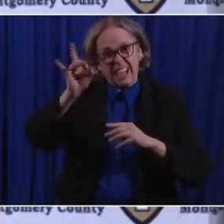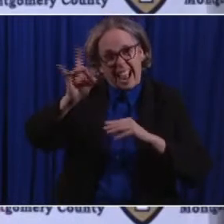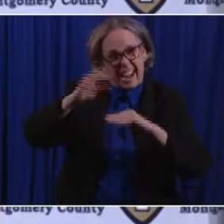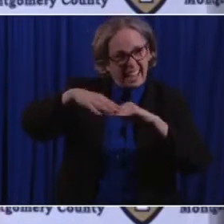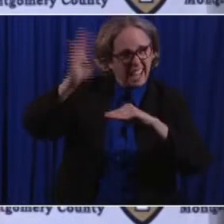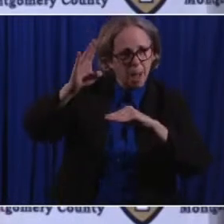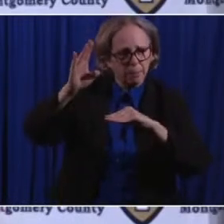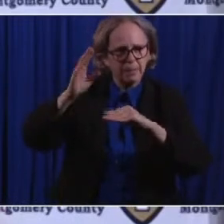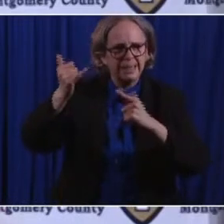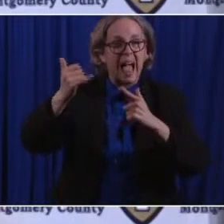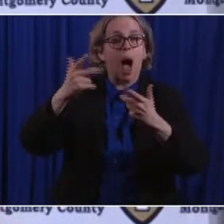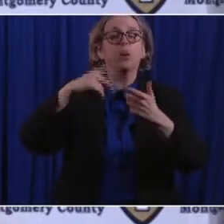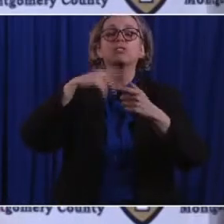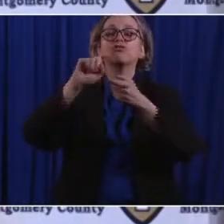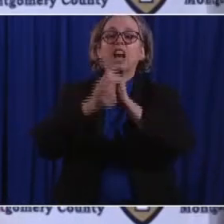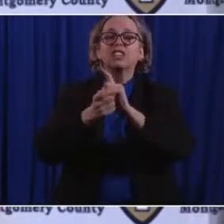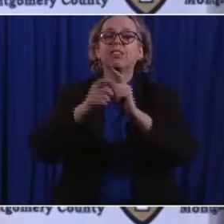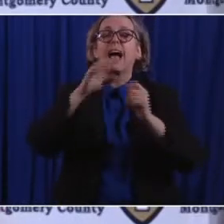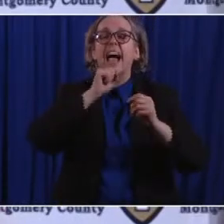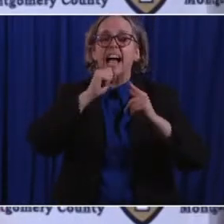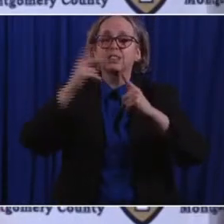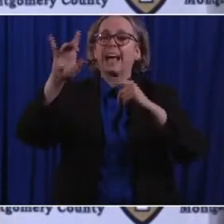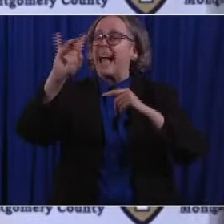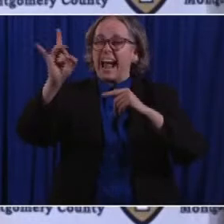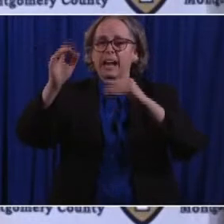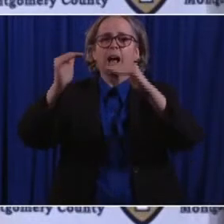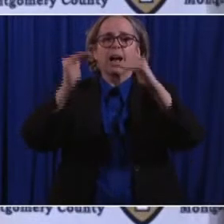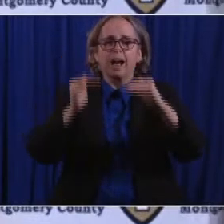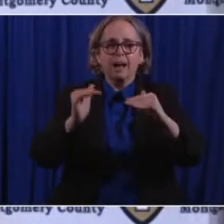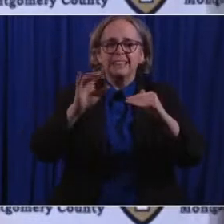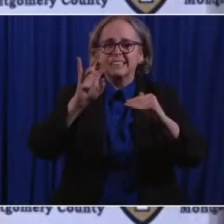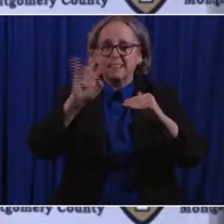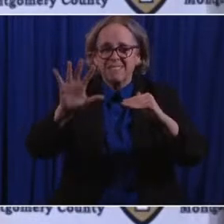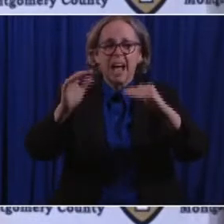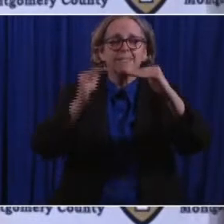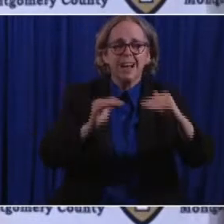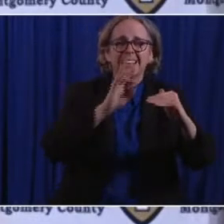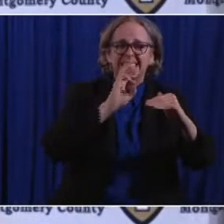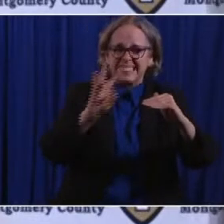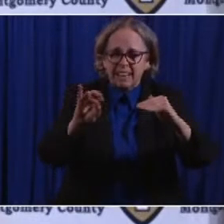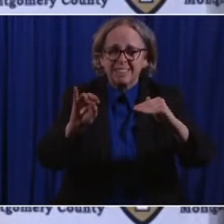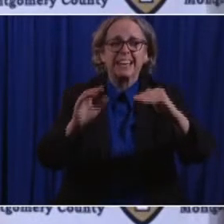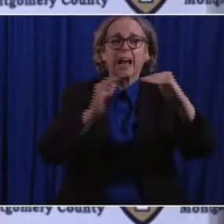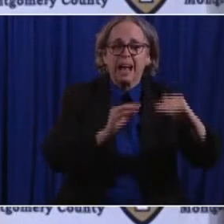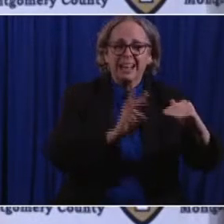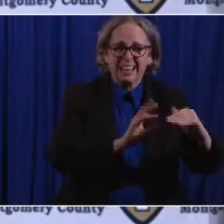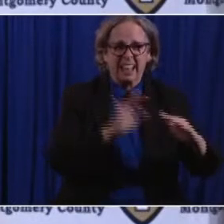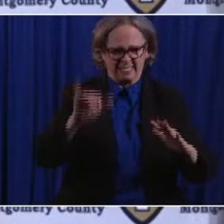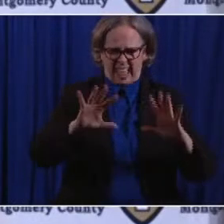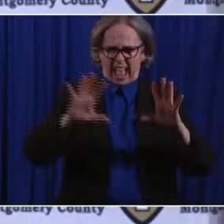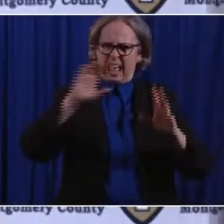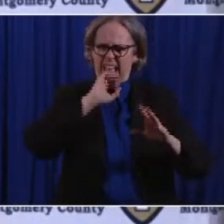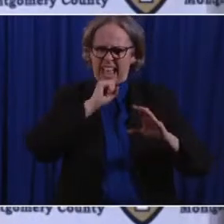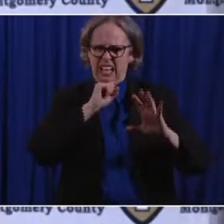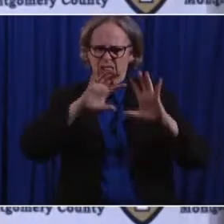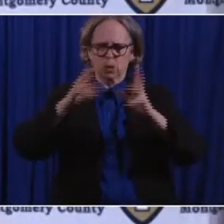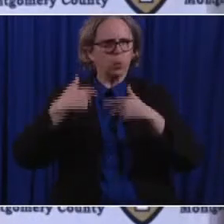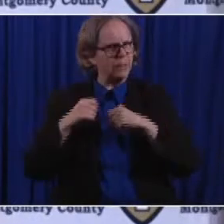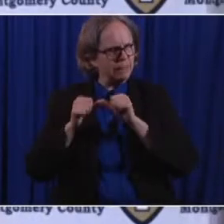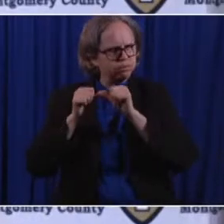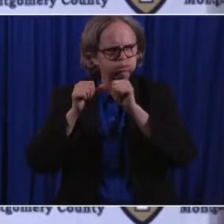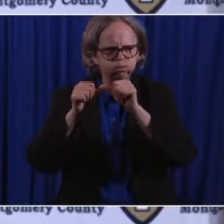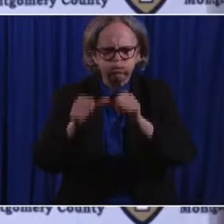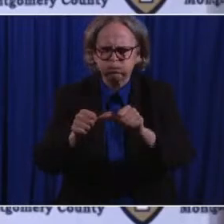up. As we did this, we stayed with a mathematical